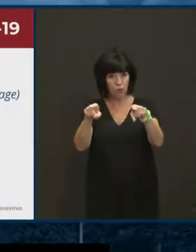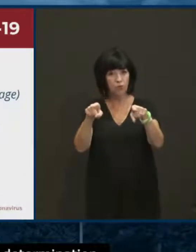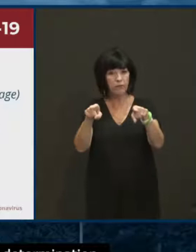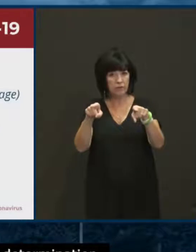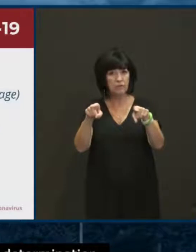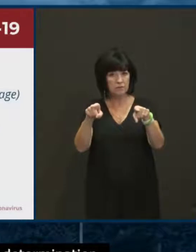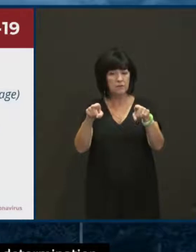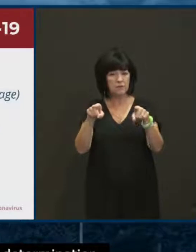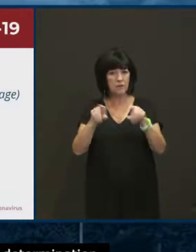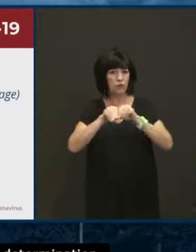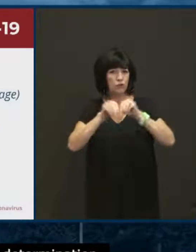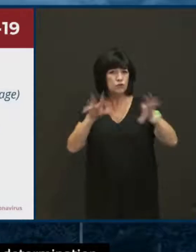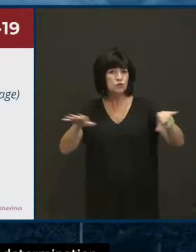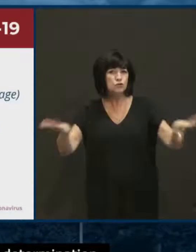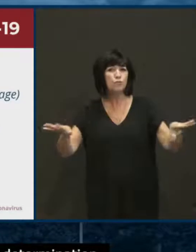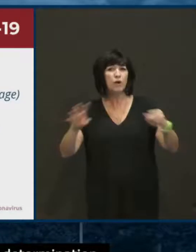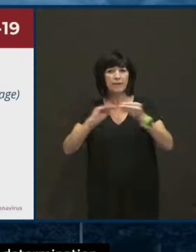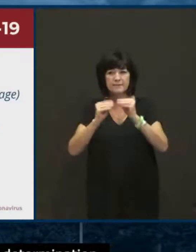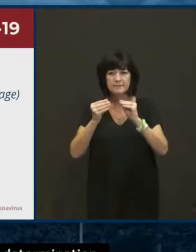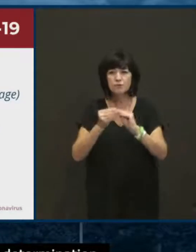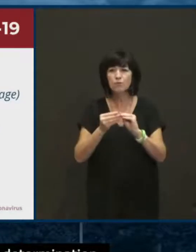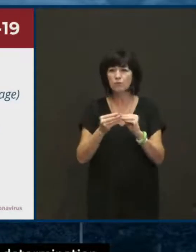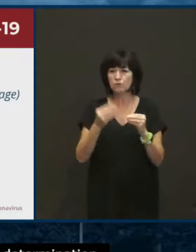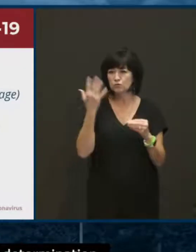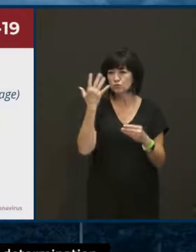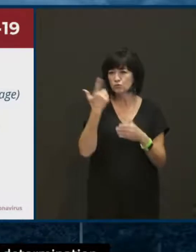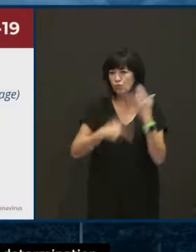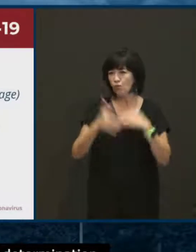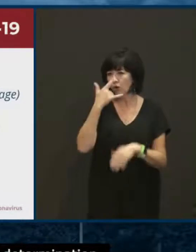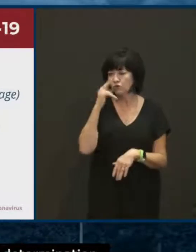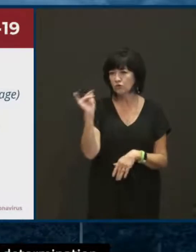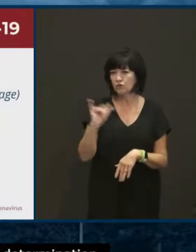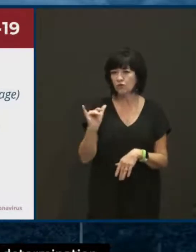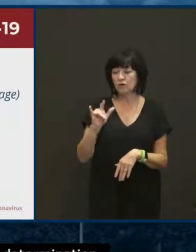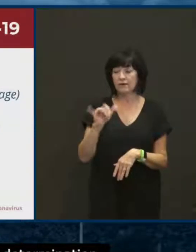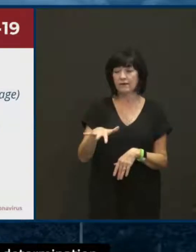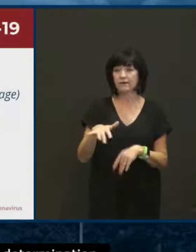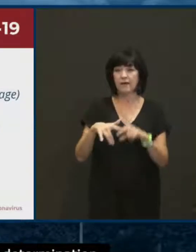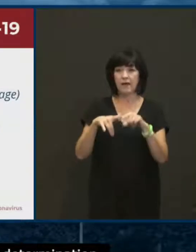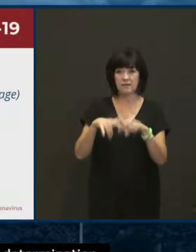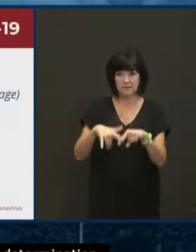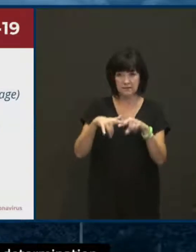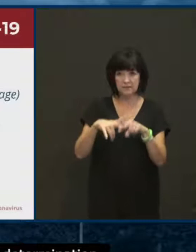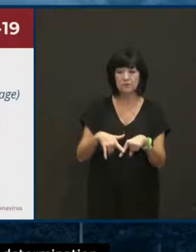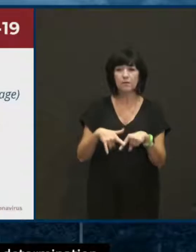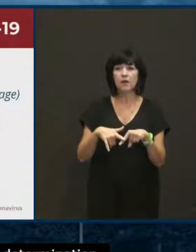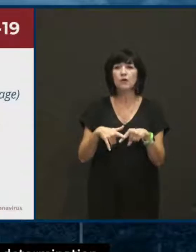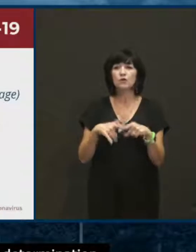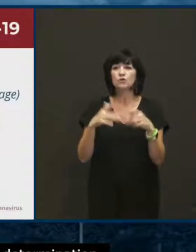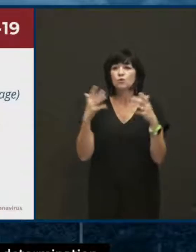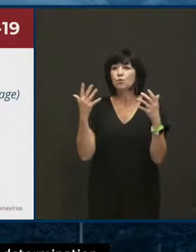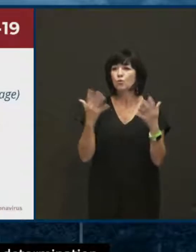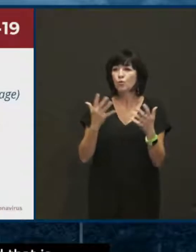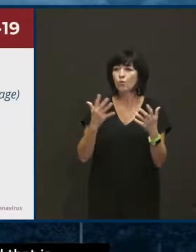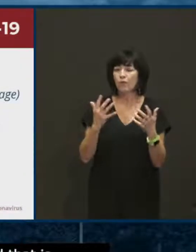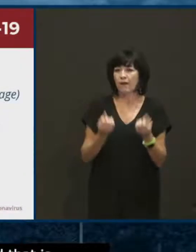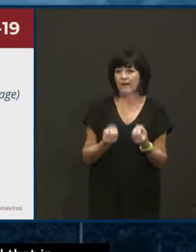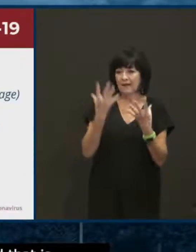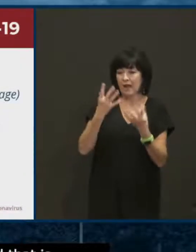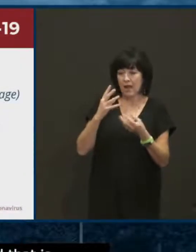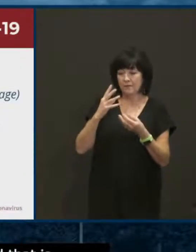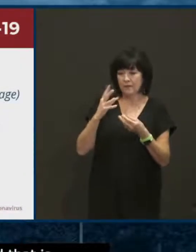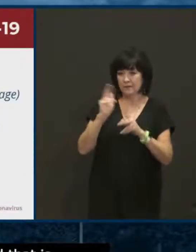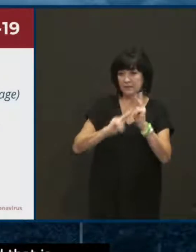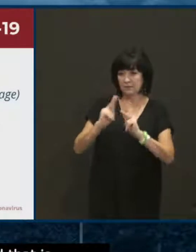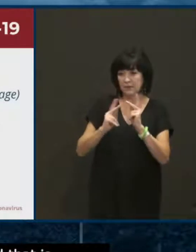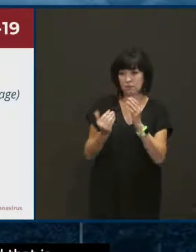there, and that will be dependent on what the numerator looks like, which is the number of new